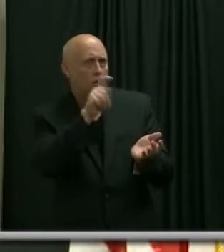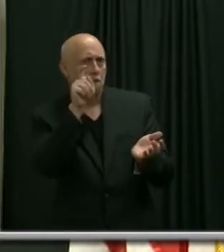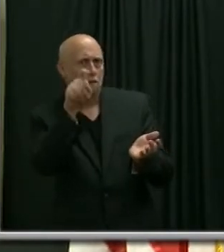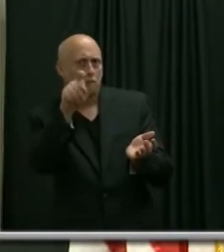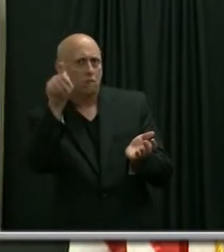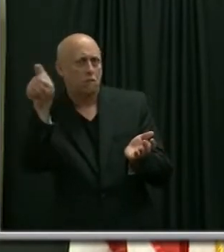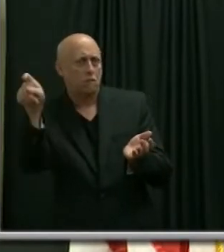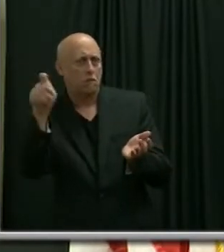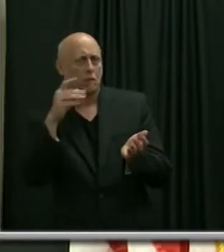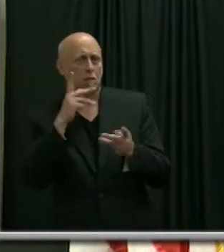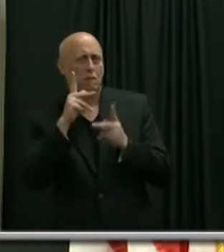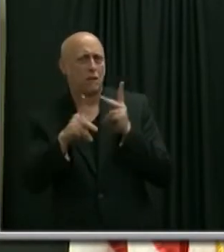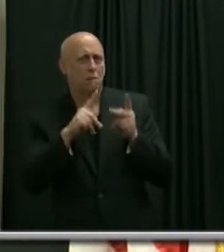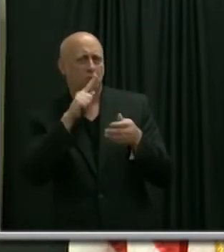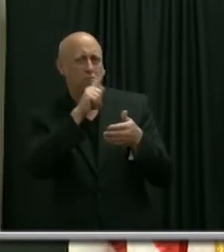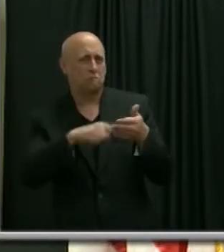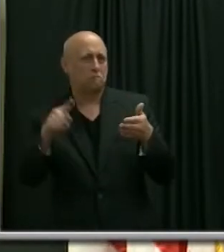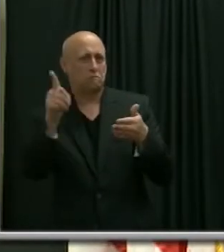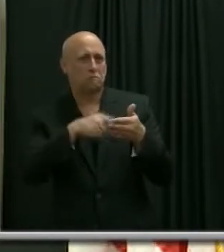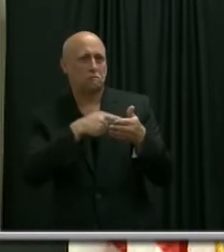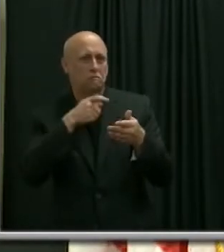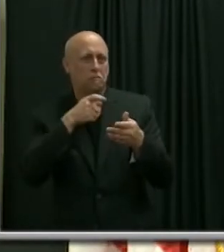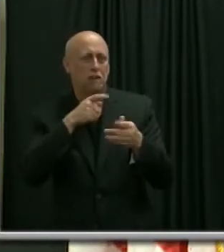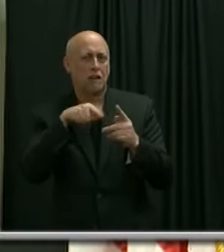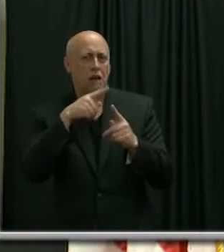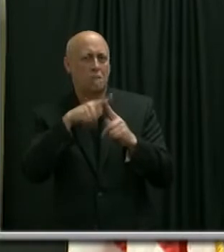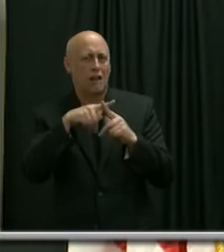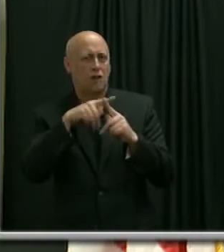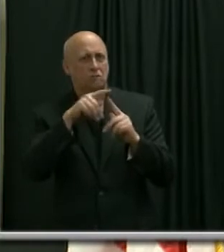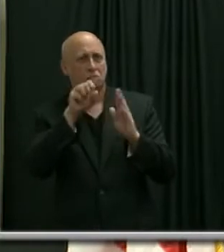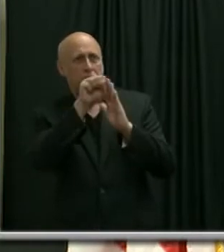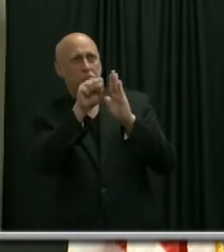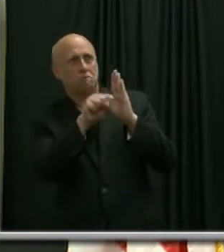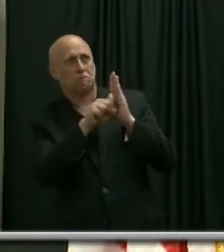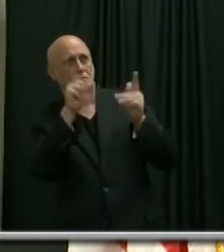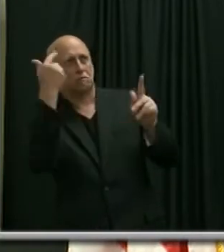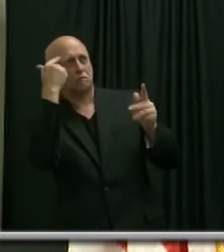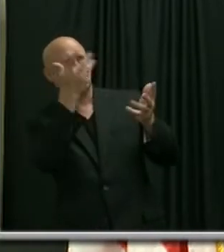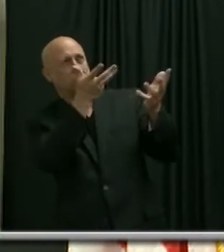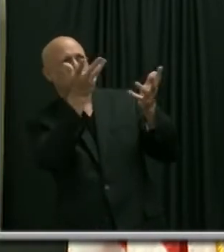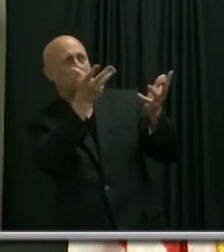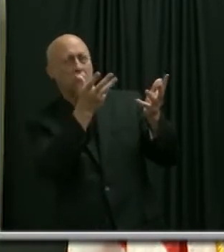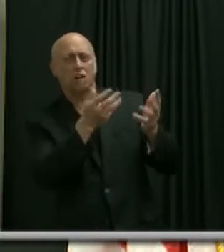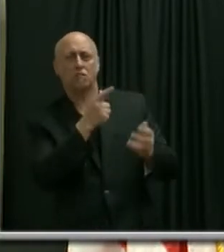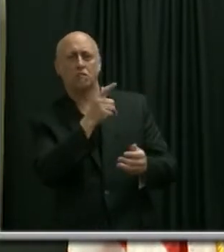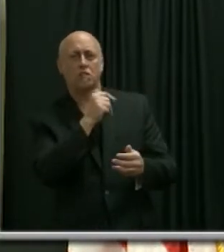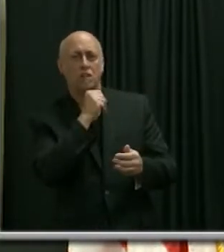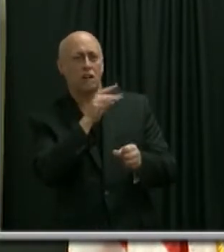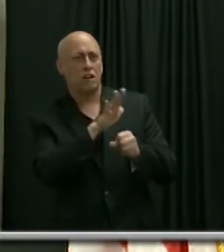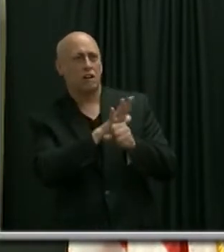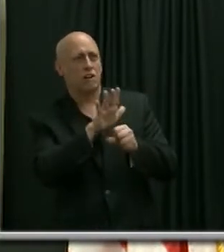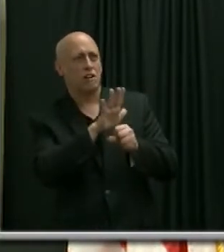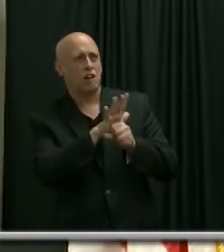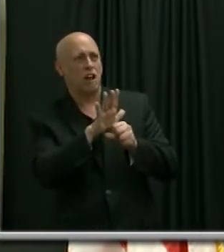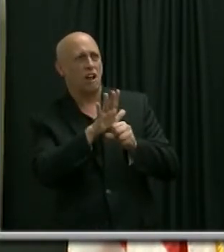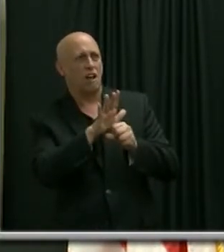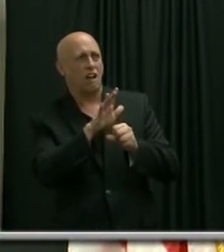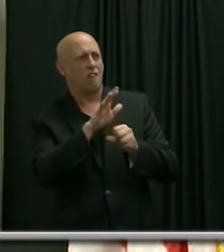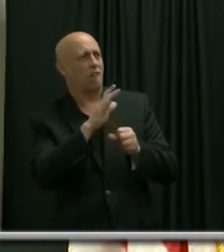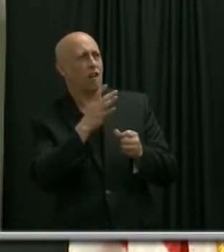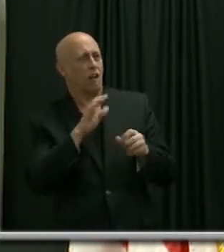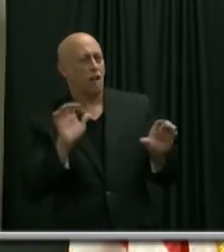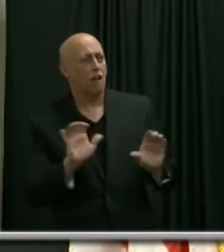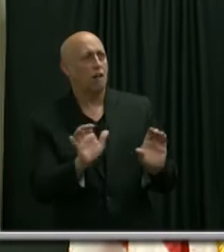of some of the criticism that we've seen on the state level with what's been called a lack of response or a slow